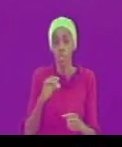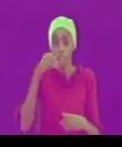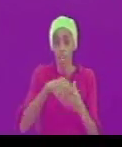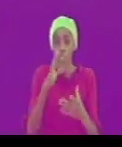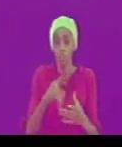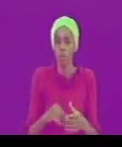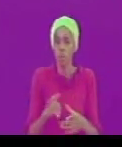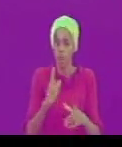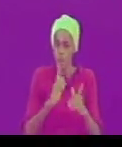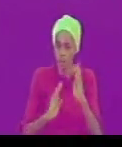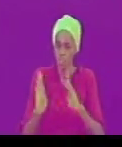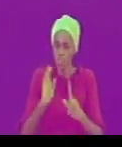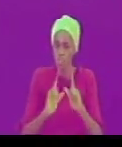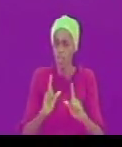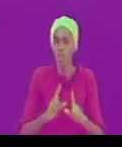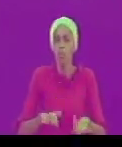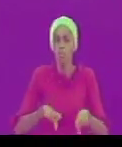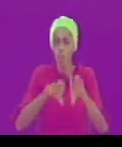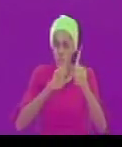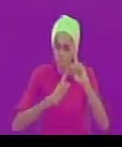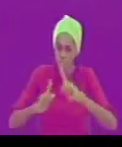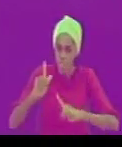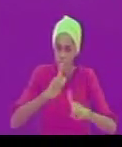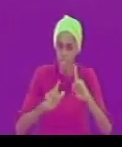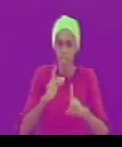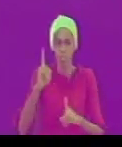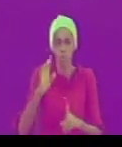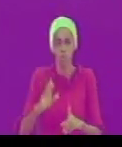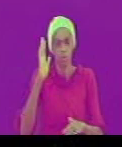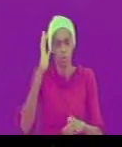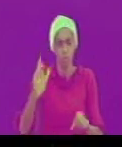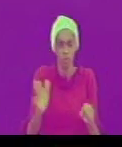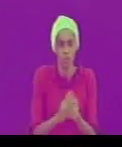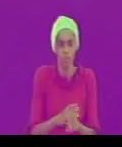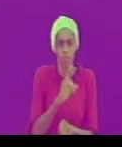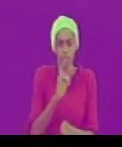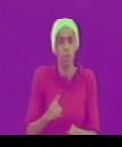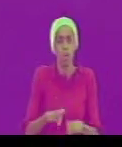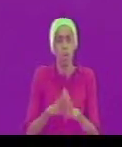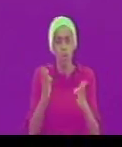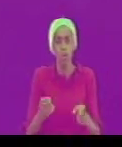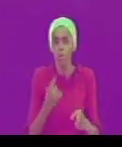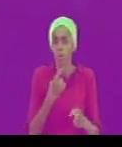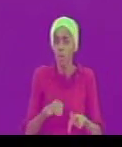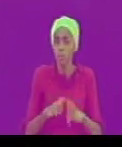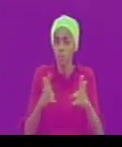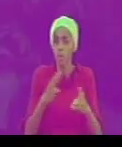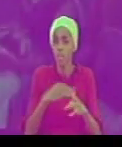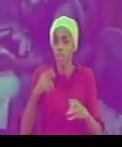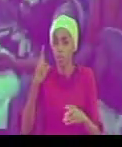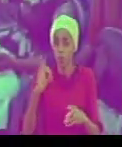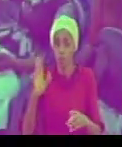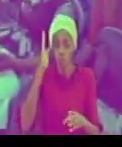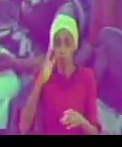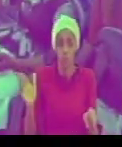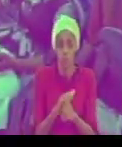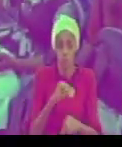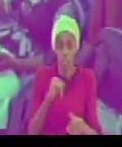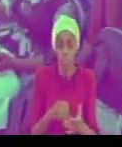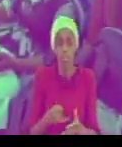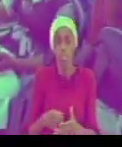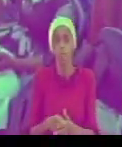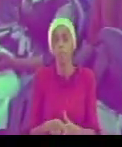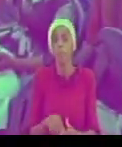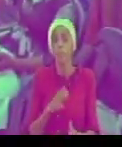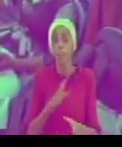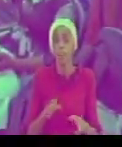wide, God will feel it. Thank God, people are getting it right. Thank God for that brother is getting it right. Thank God for that sister is getting it right.